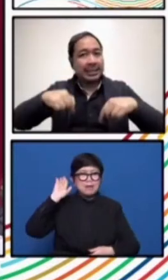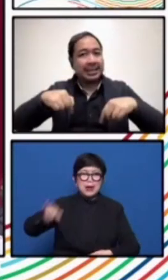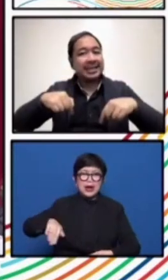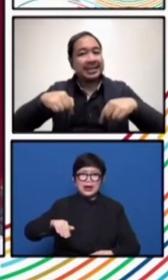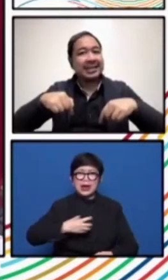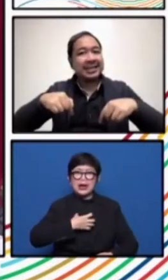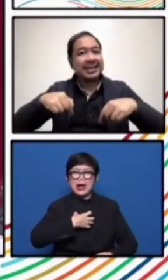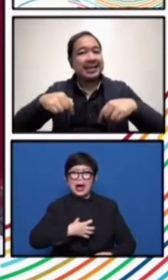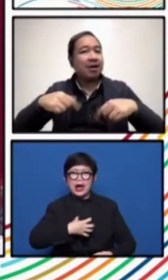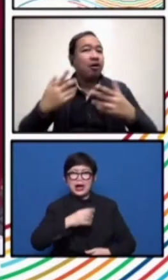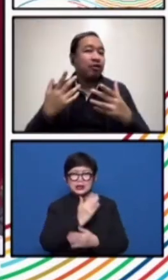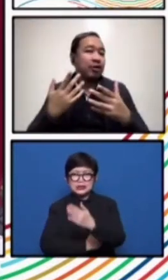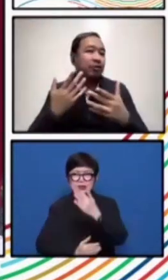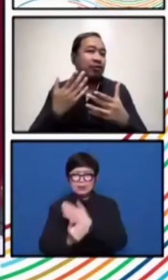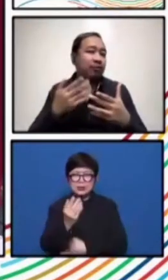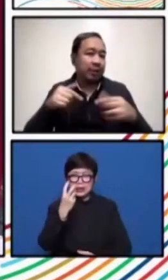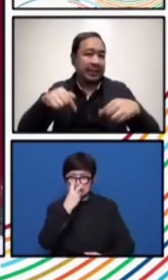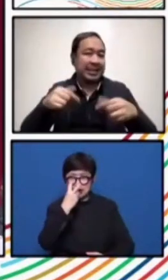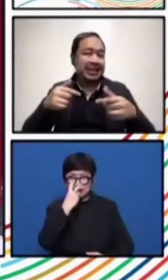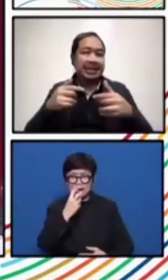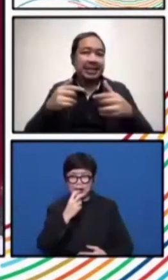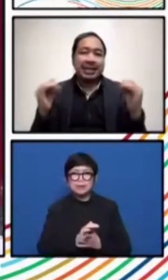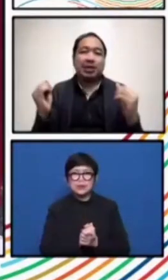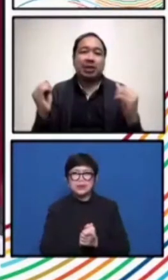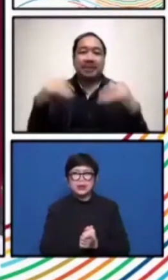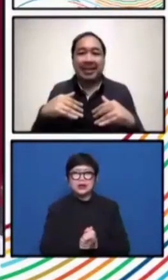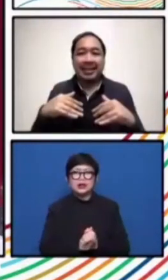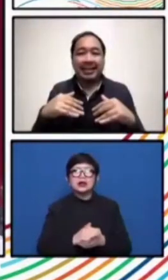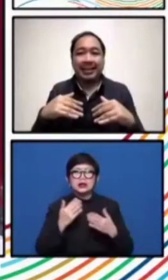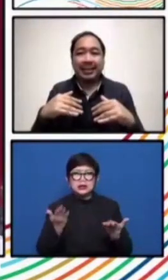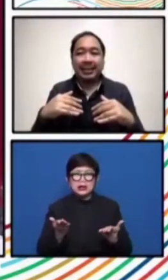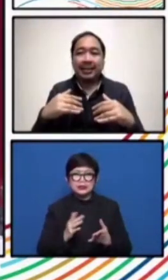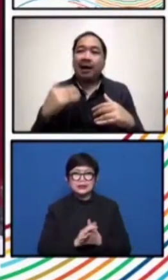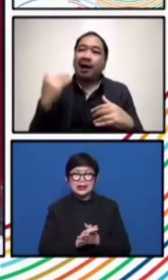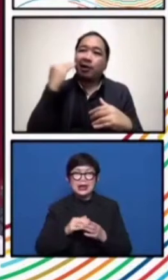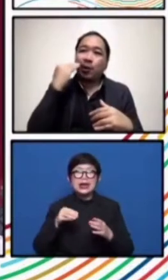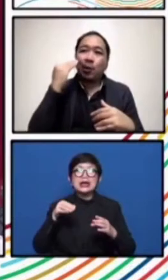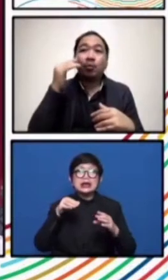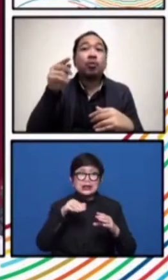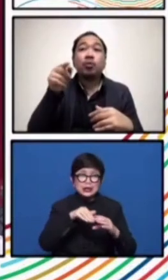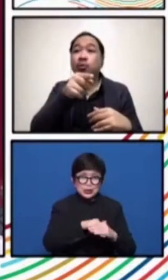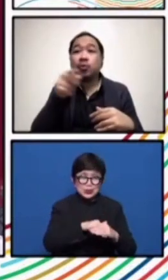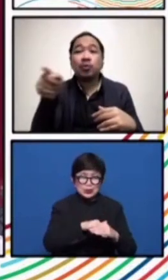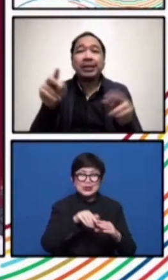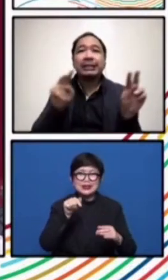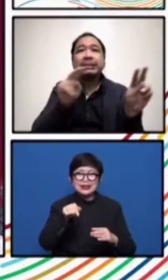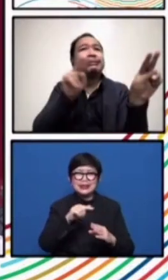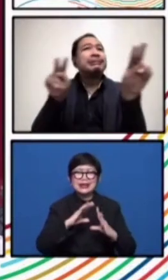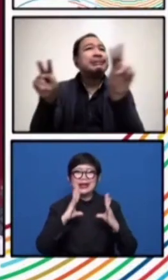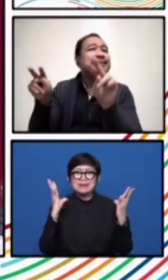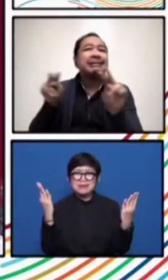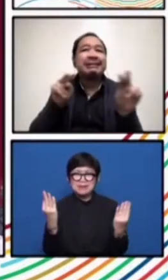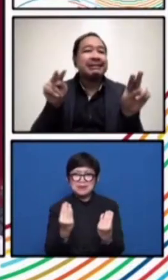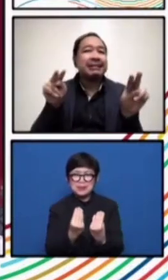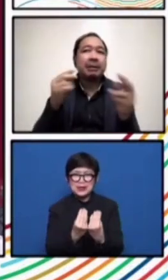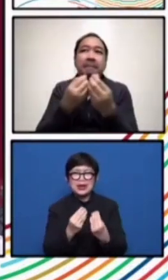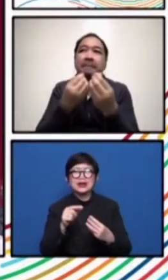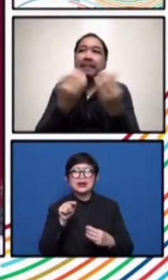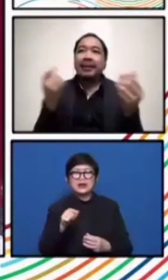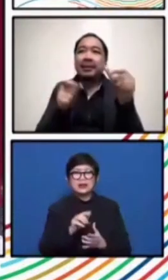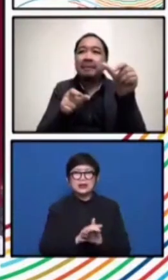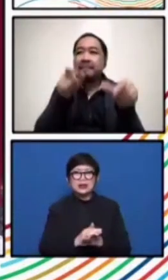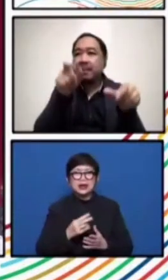disability in this conference because I'm sure when you go around you can see most people have